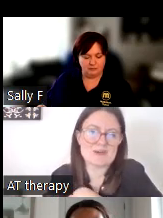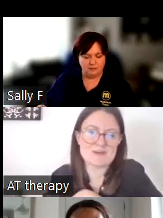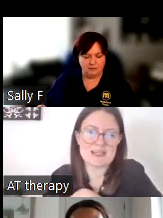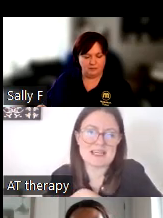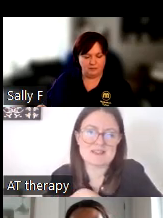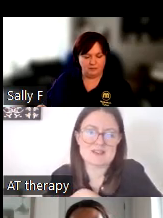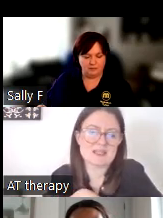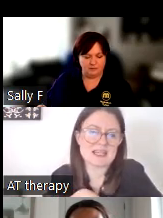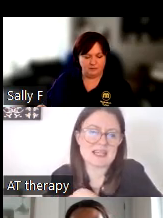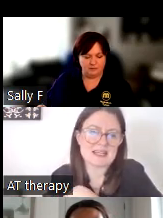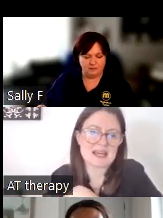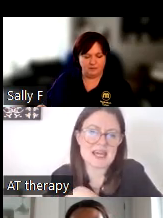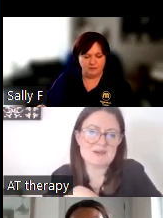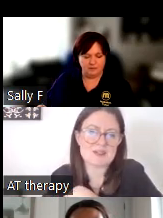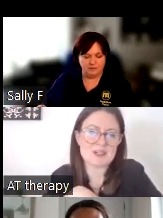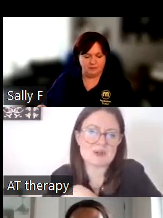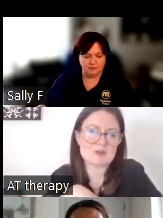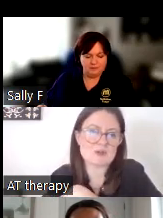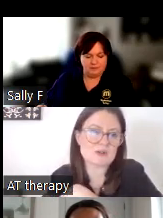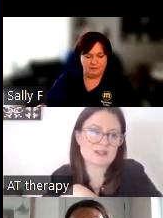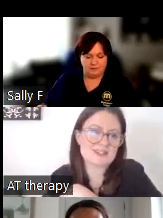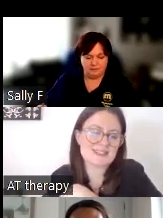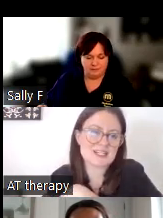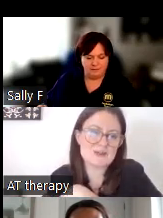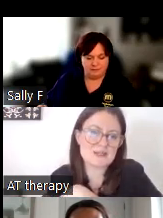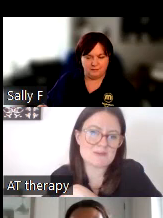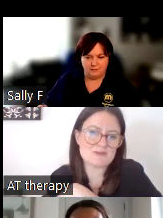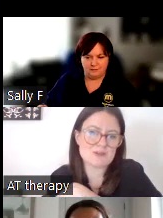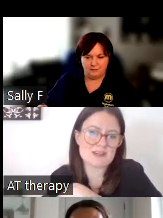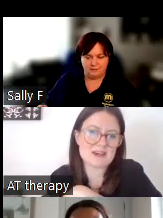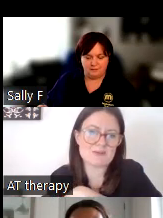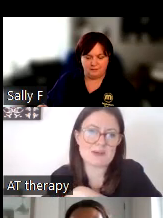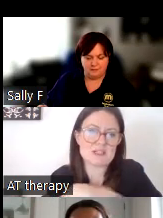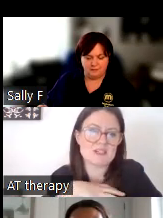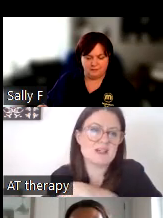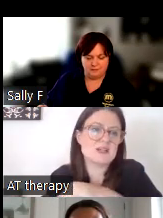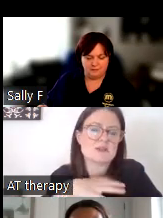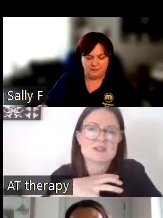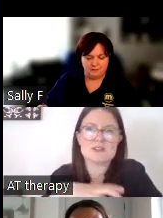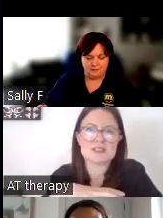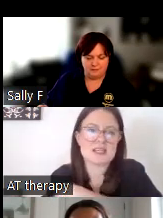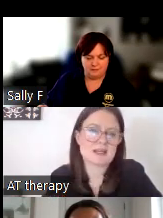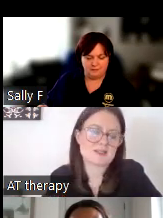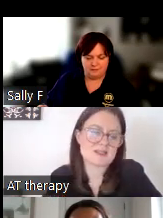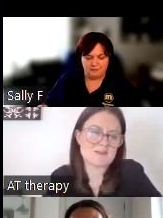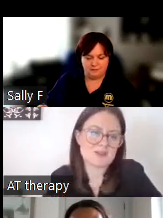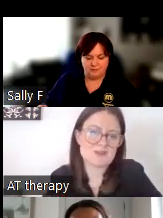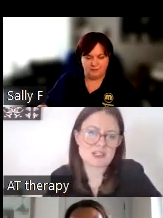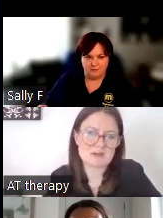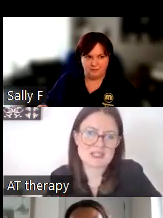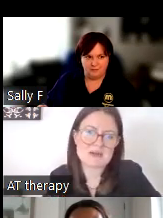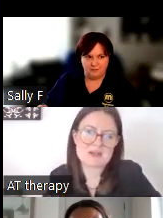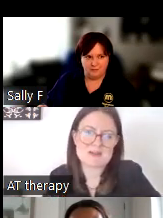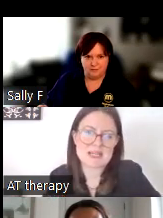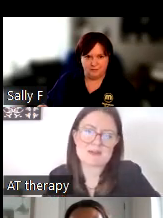instance, we were really just quickly able to draw a new symbol for her, which looked just like the Makaton symbol she